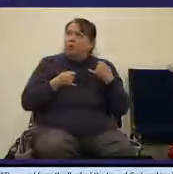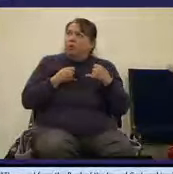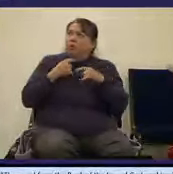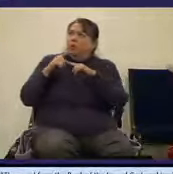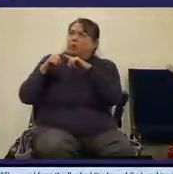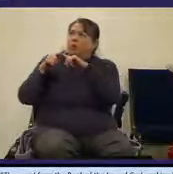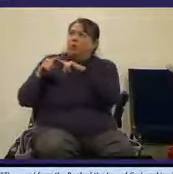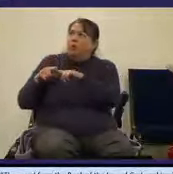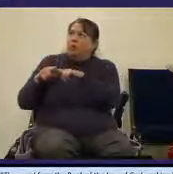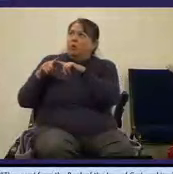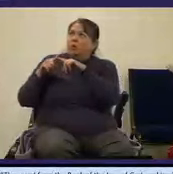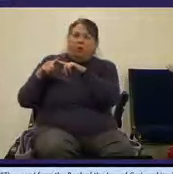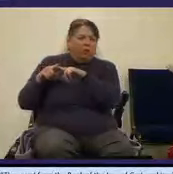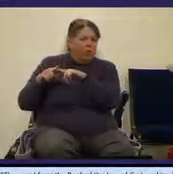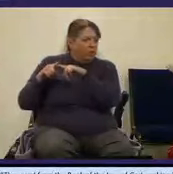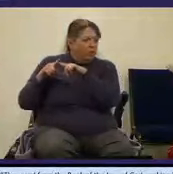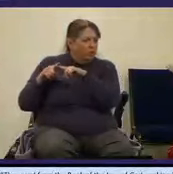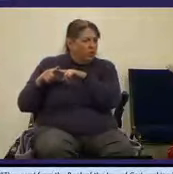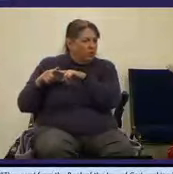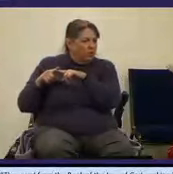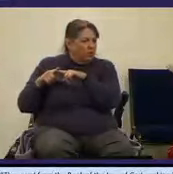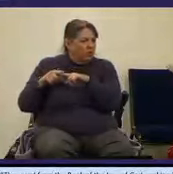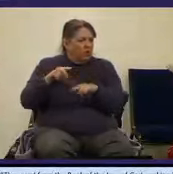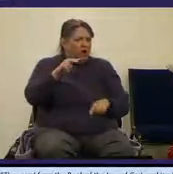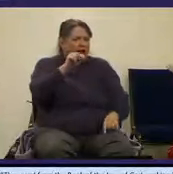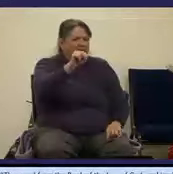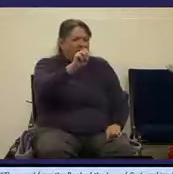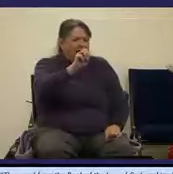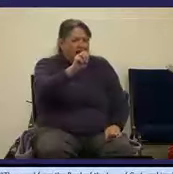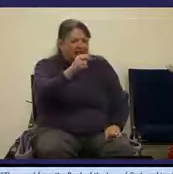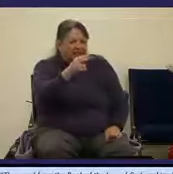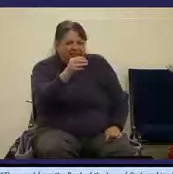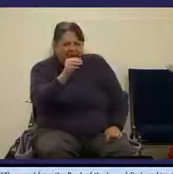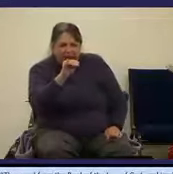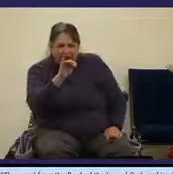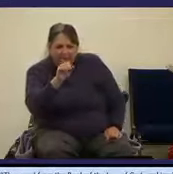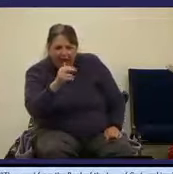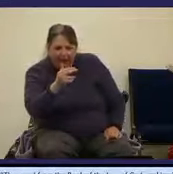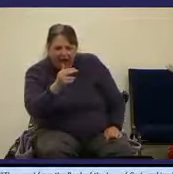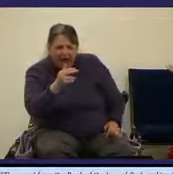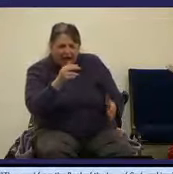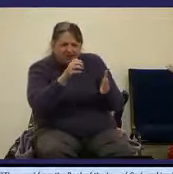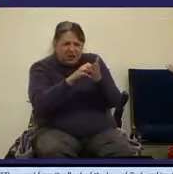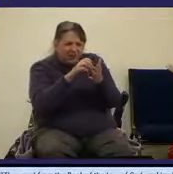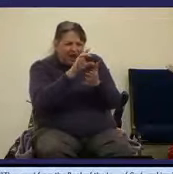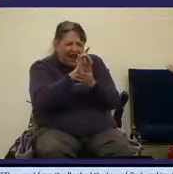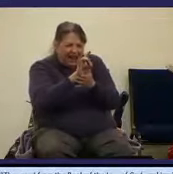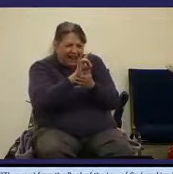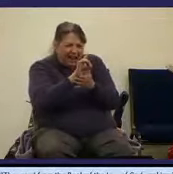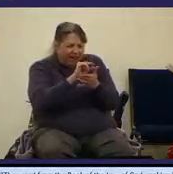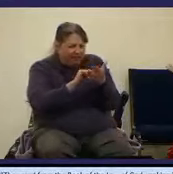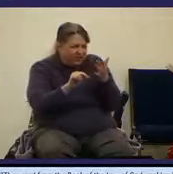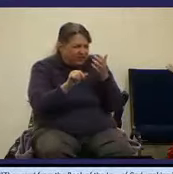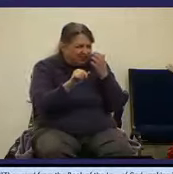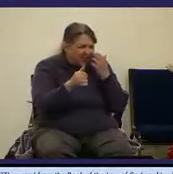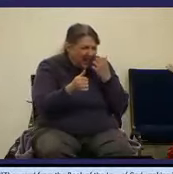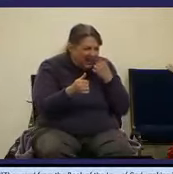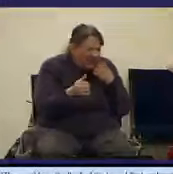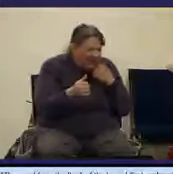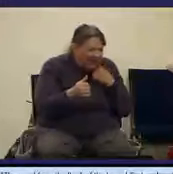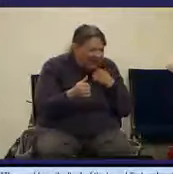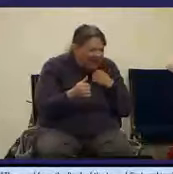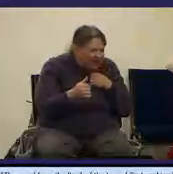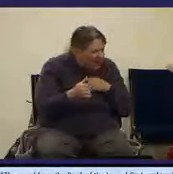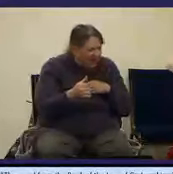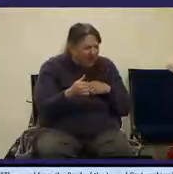And so in Nehemiah 8 and verse 10, we have this dynamic challenge. And then Jesus